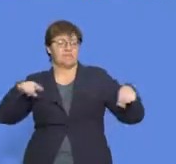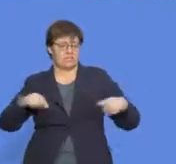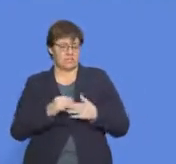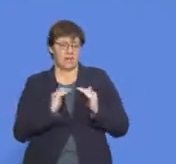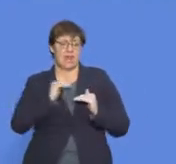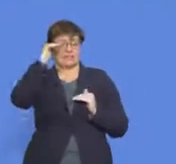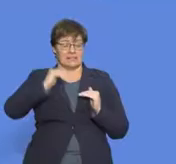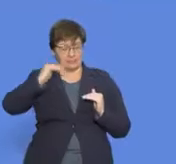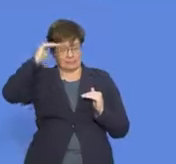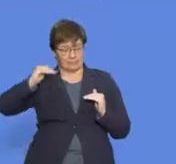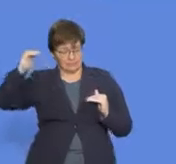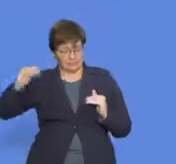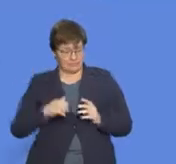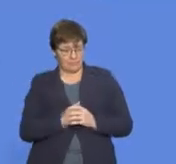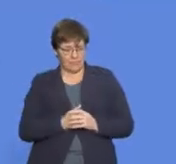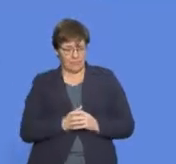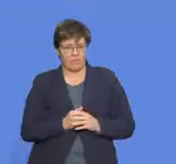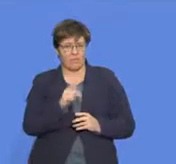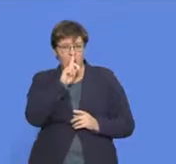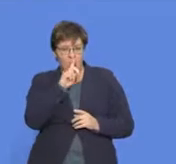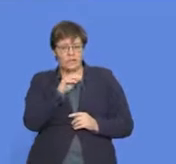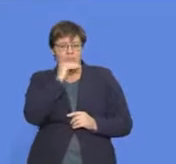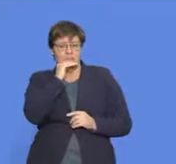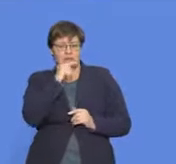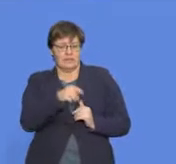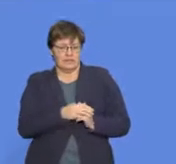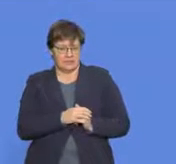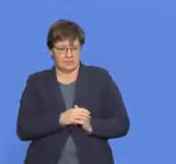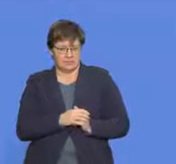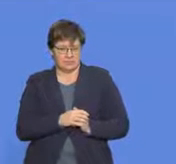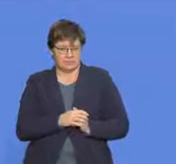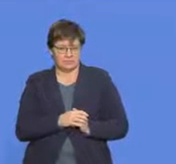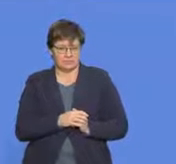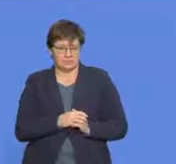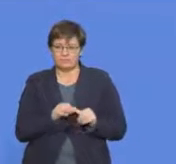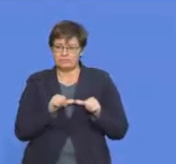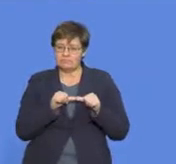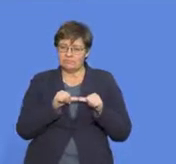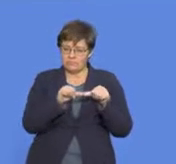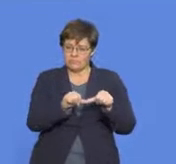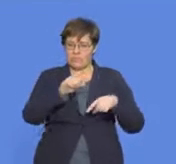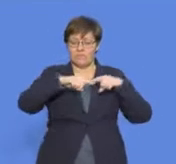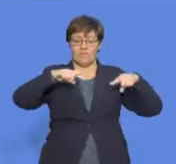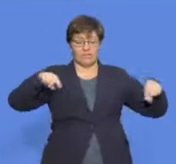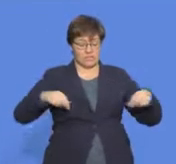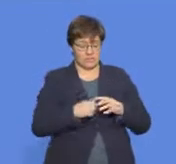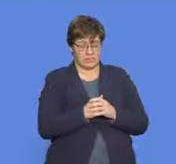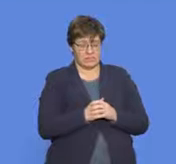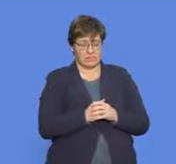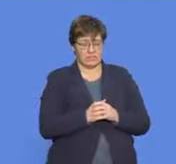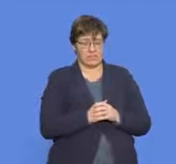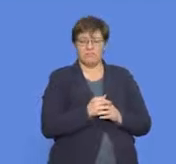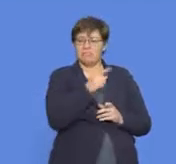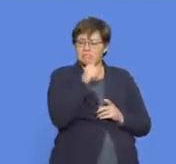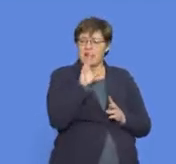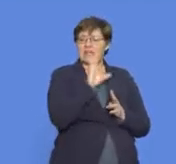is height. And if we have a look at the definition of continuous variation, then it's